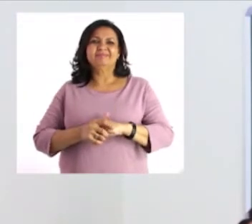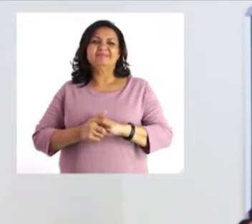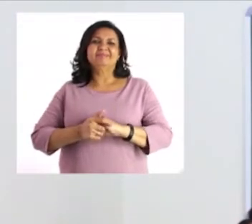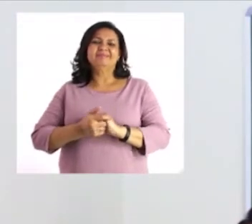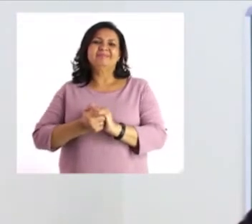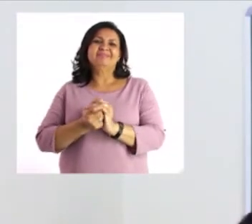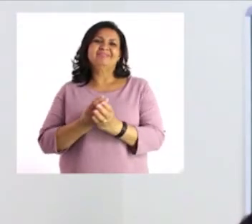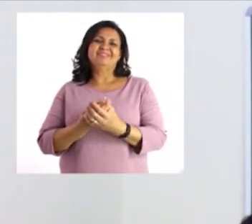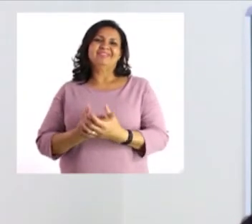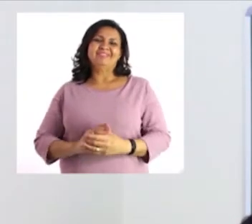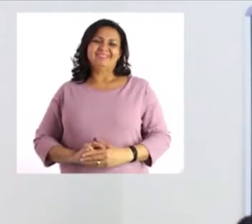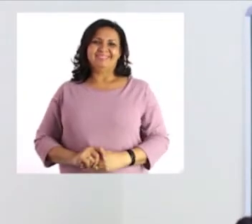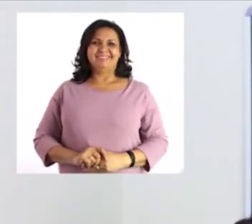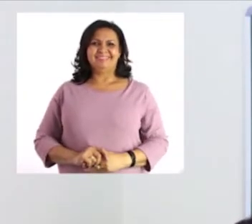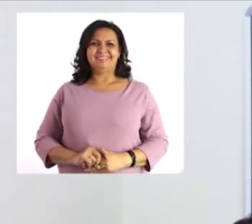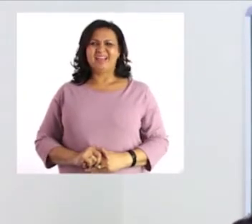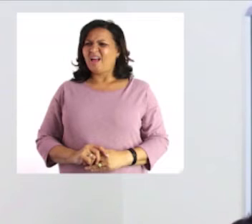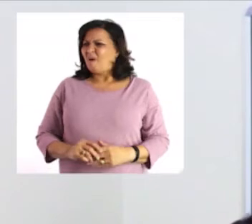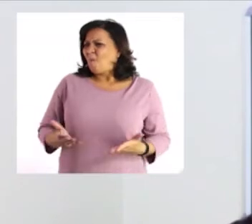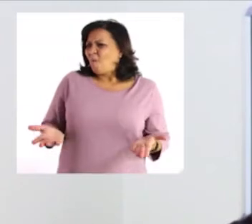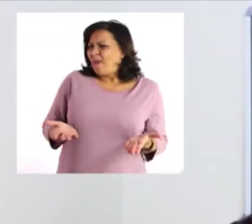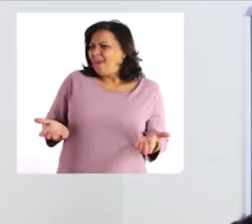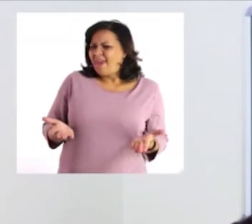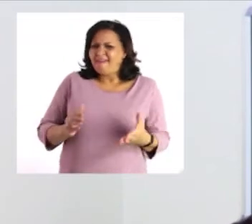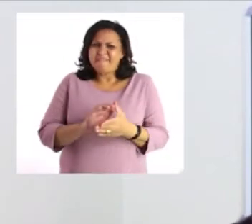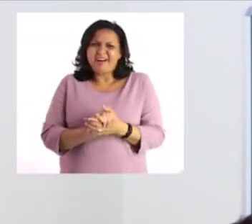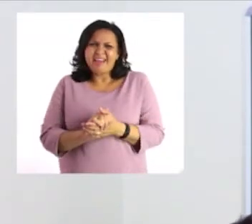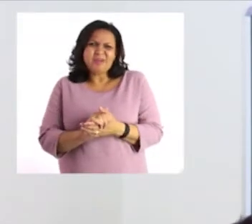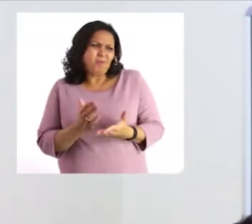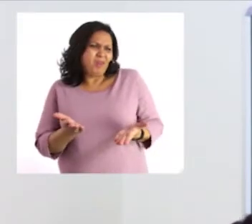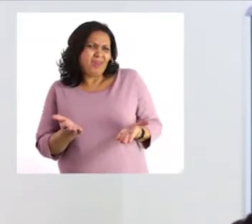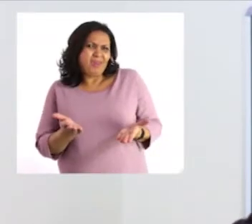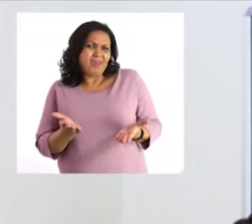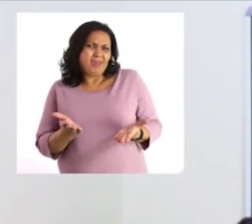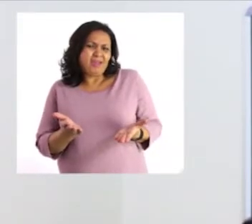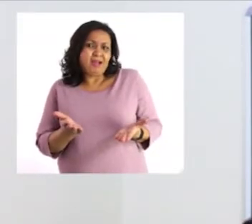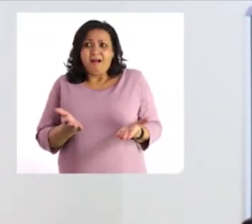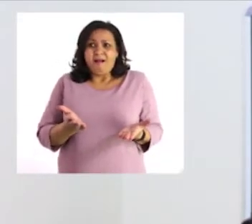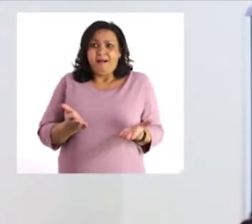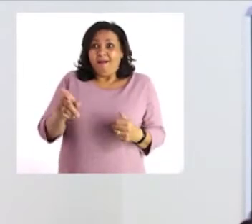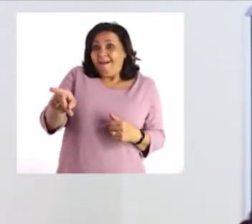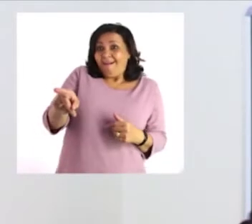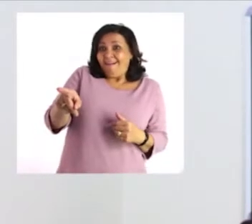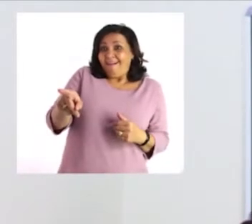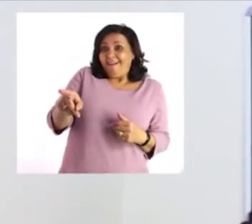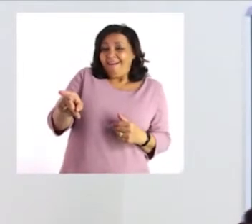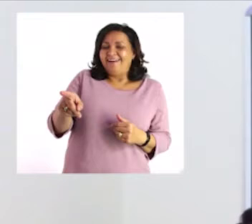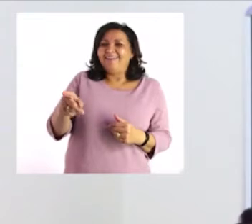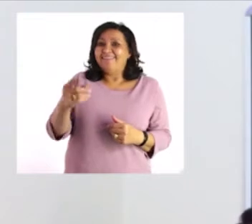all set for today. I wonder where's Joshi, our friend? Do you know where he is?